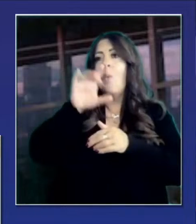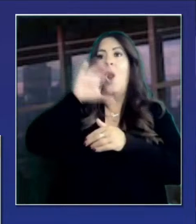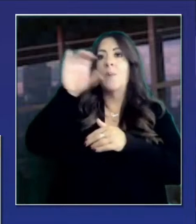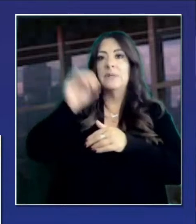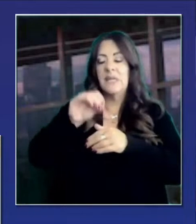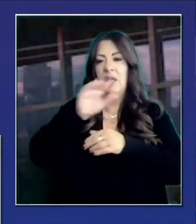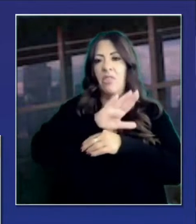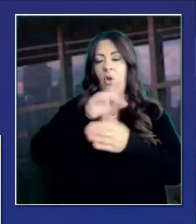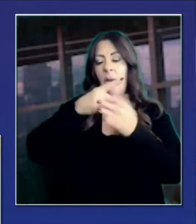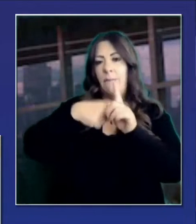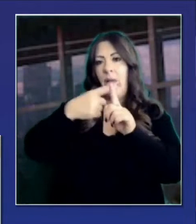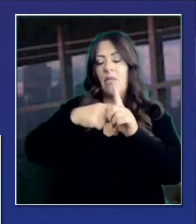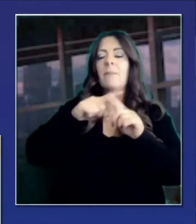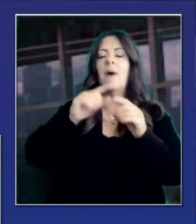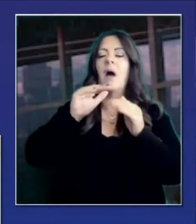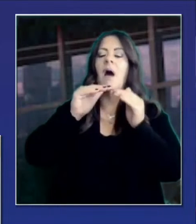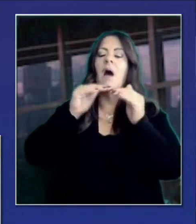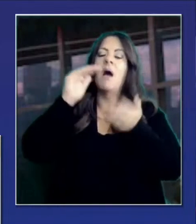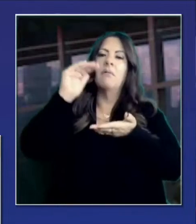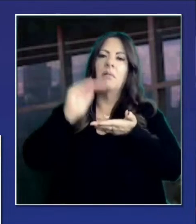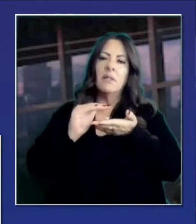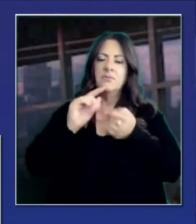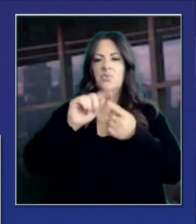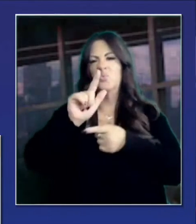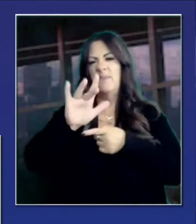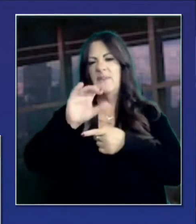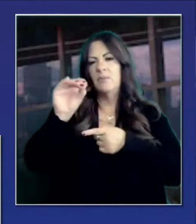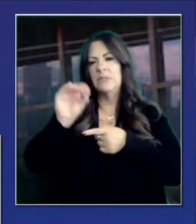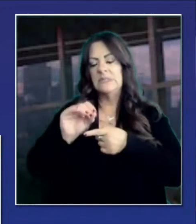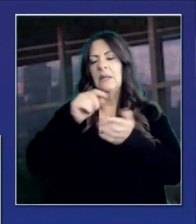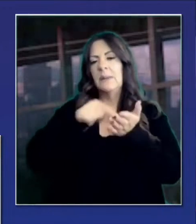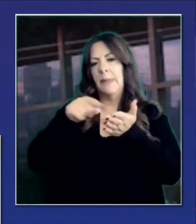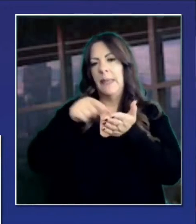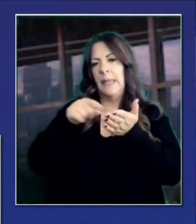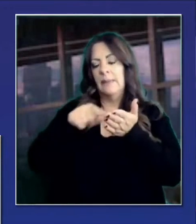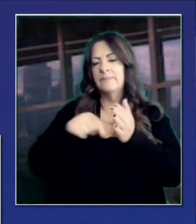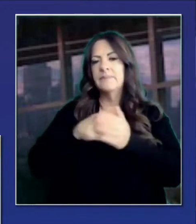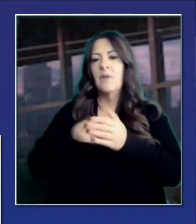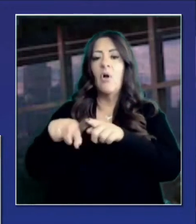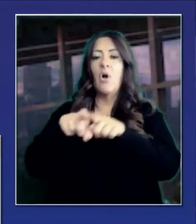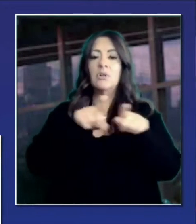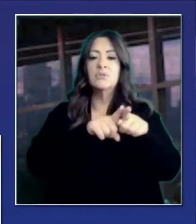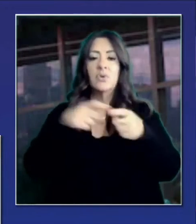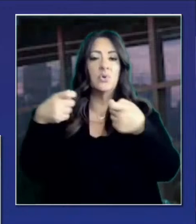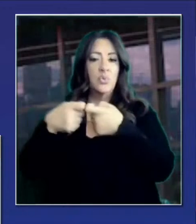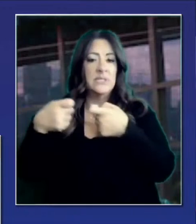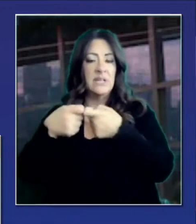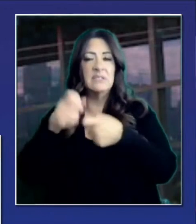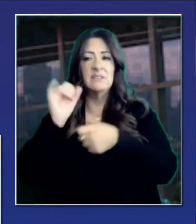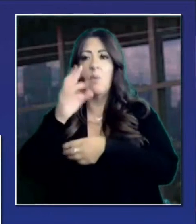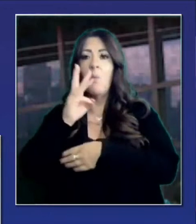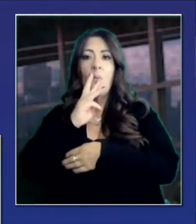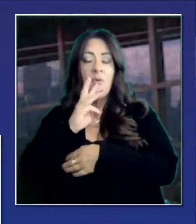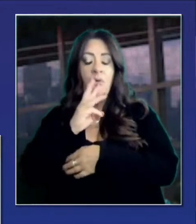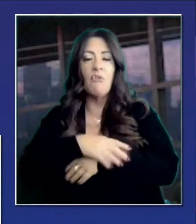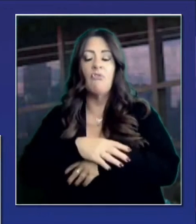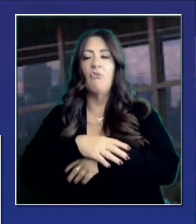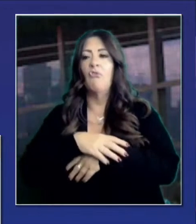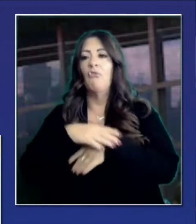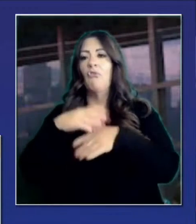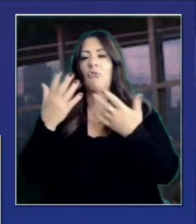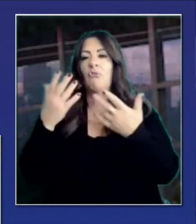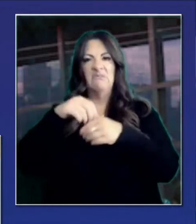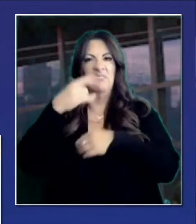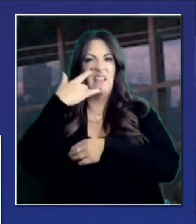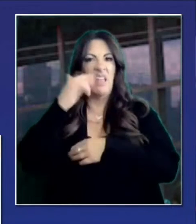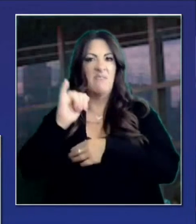way, I'm not naive, none of us are, to the issues of rent, but also utilities broadly defined, including water bills in this state.